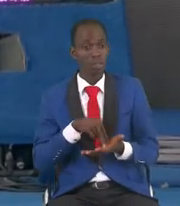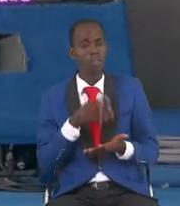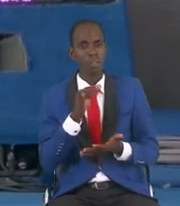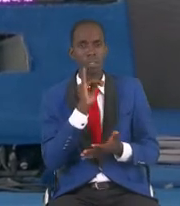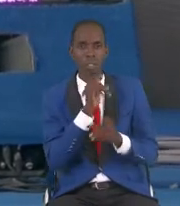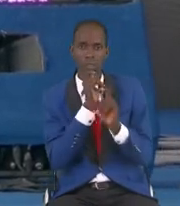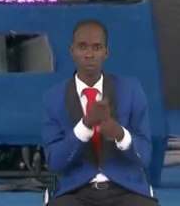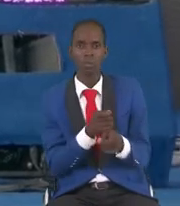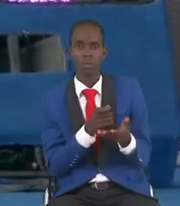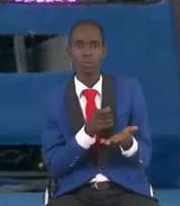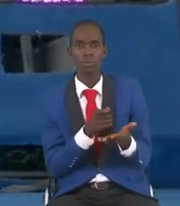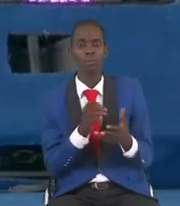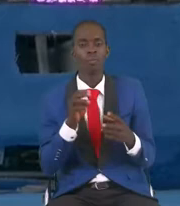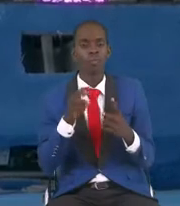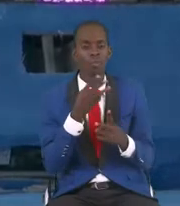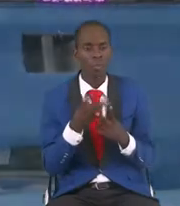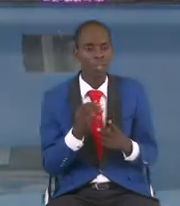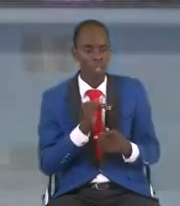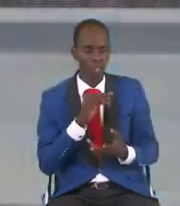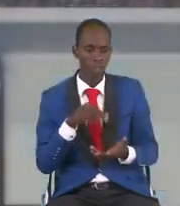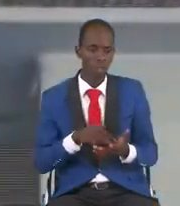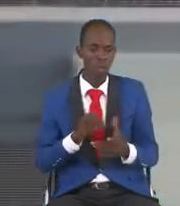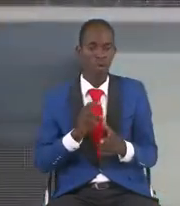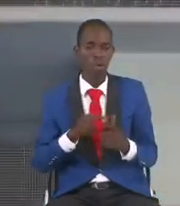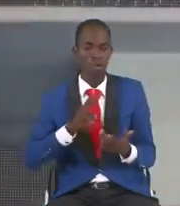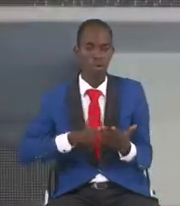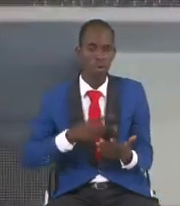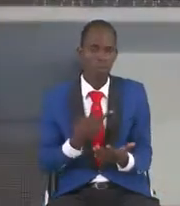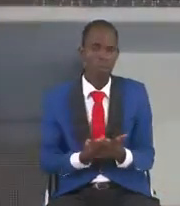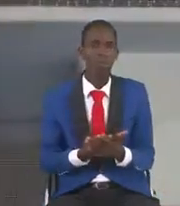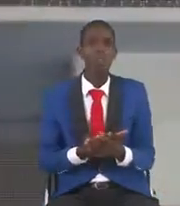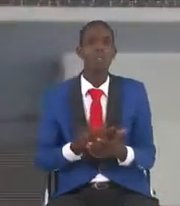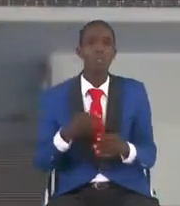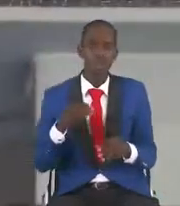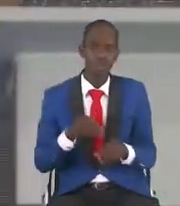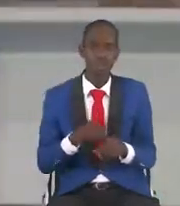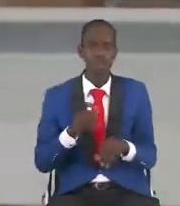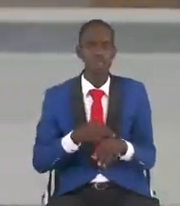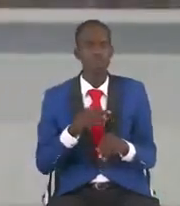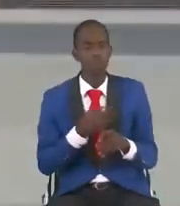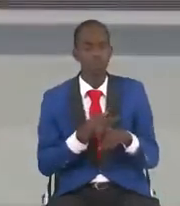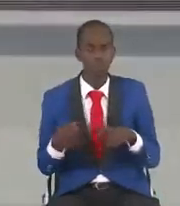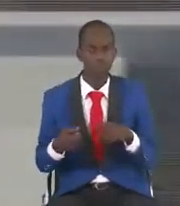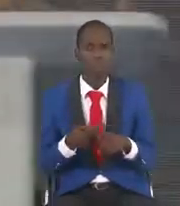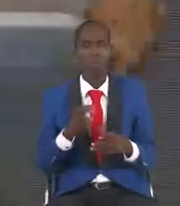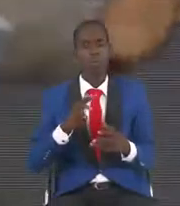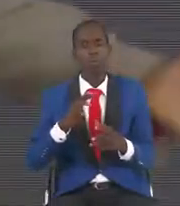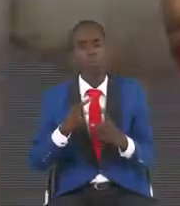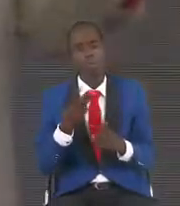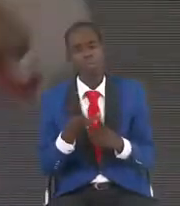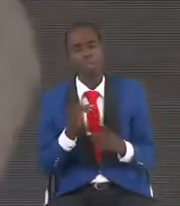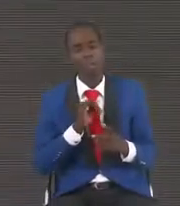And whether I stand or fall, there's going to be persecution. Whether I move forward or run back,